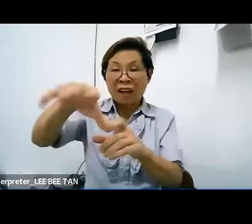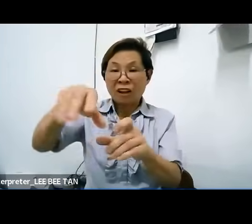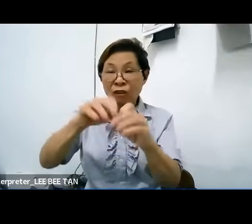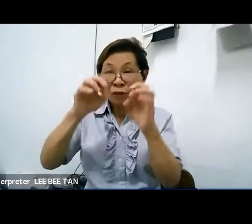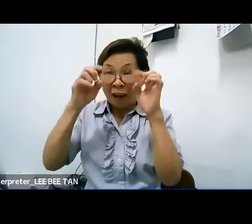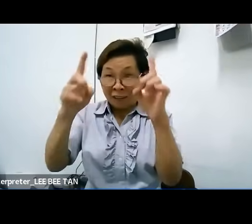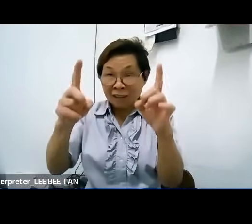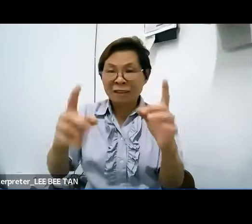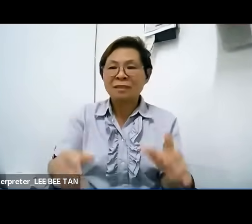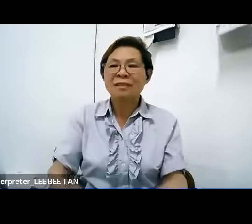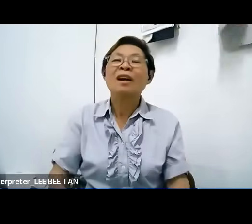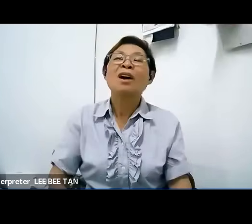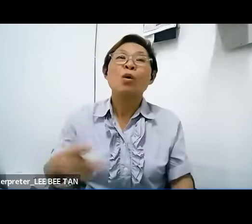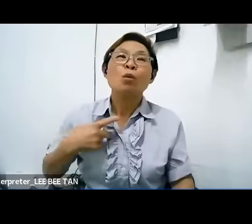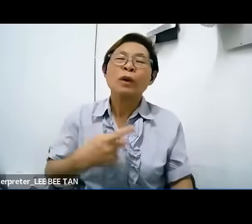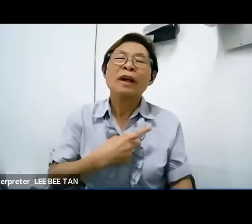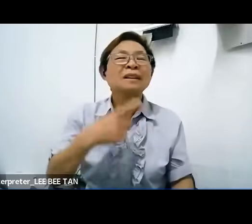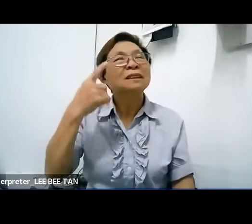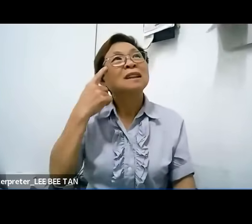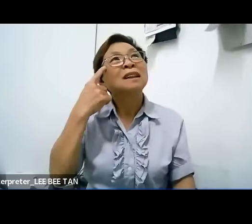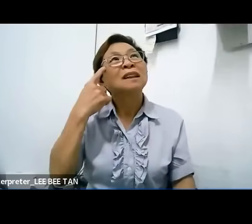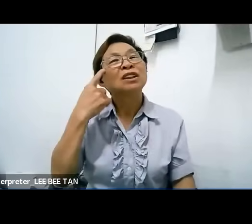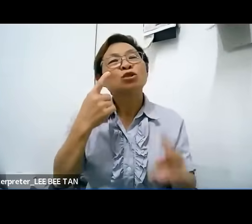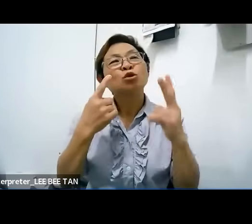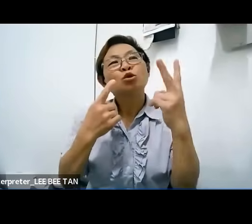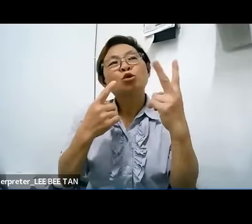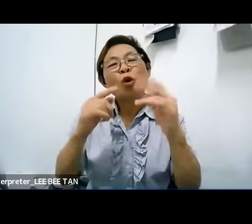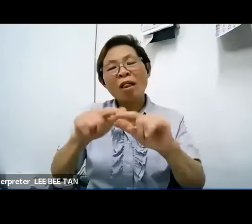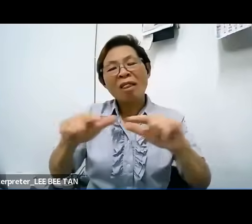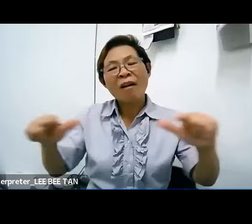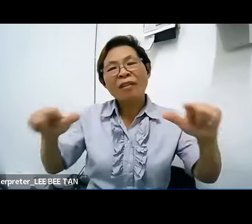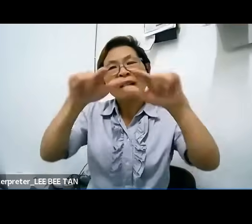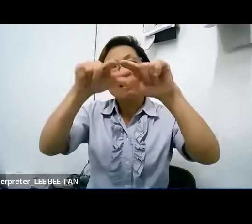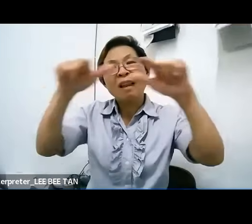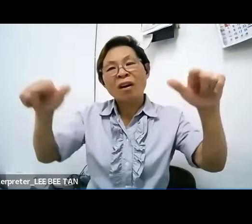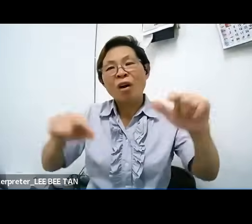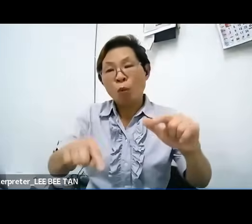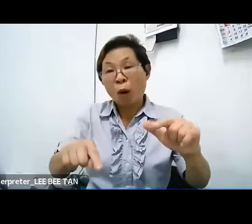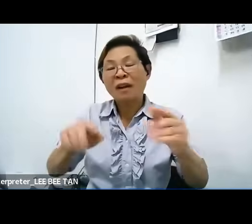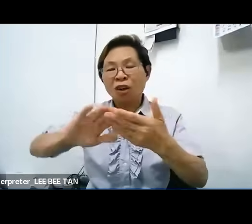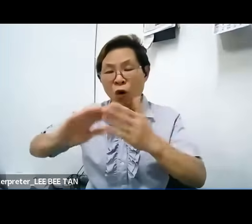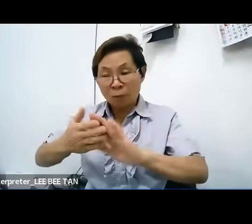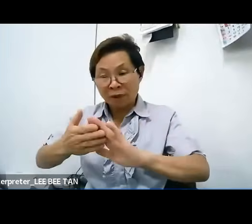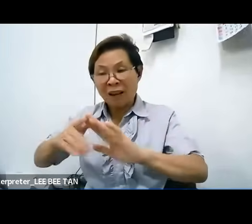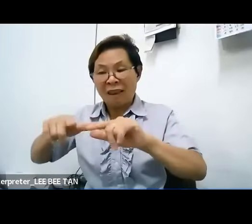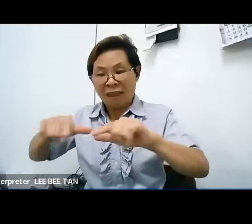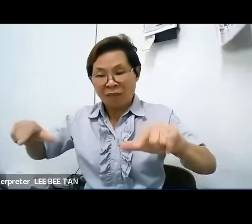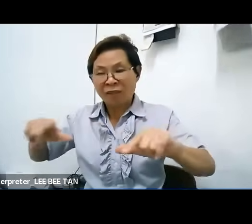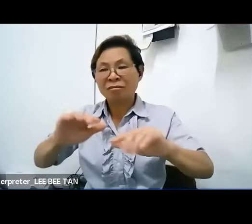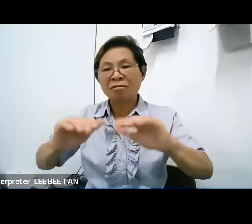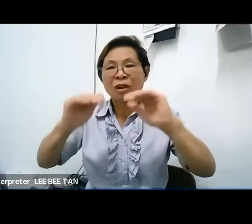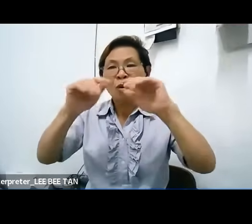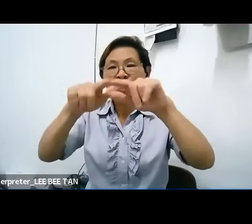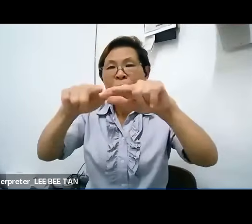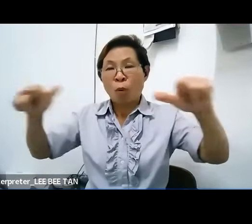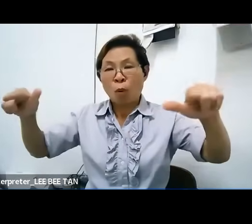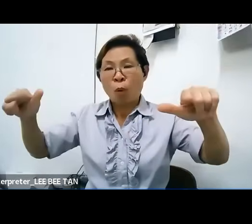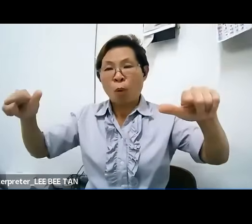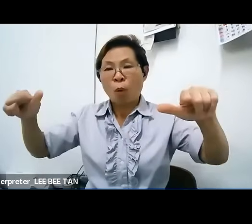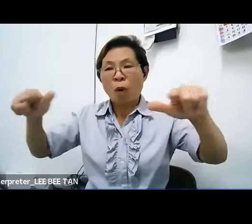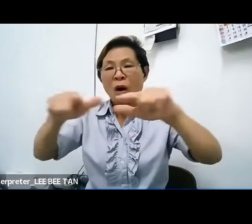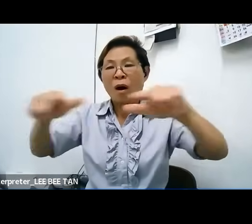think basically we can think of it at two levels. One is at the community level, and one is at the